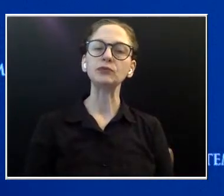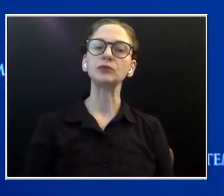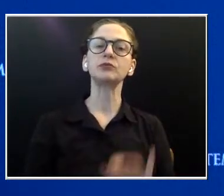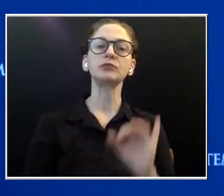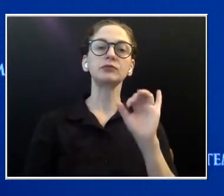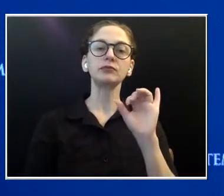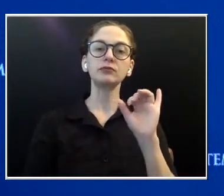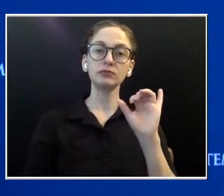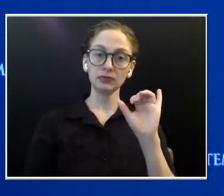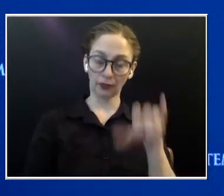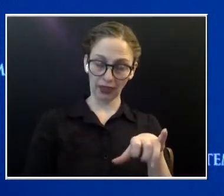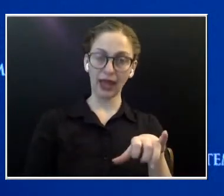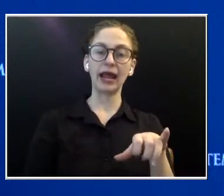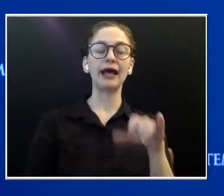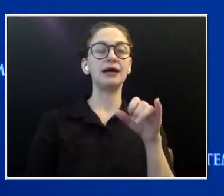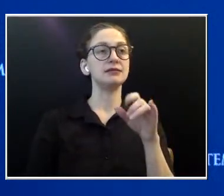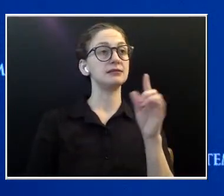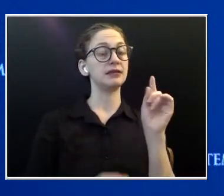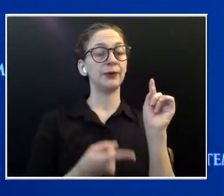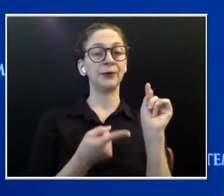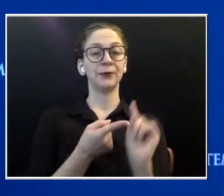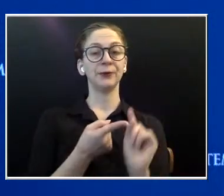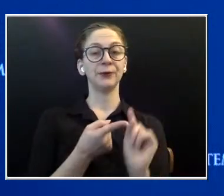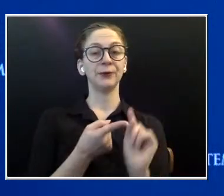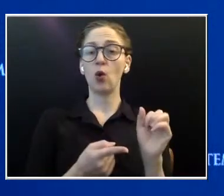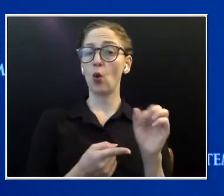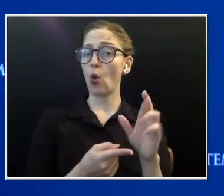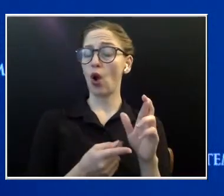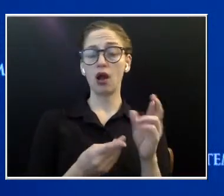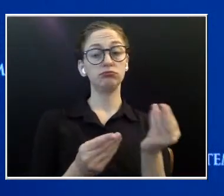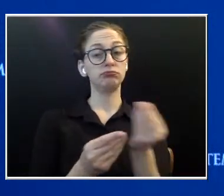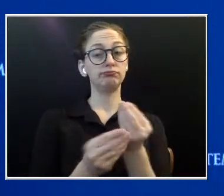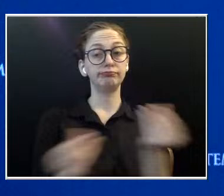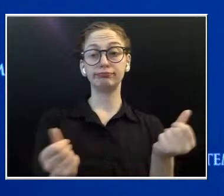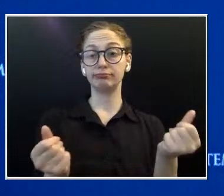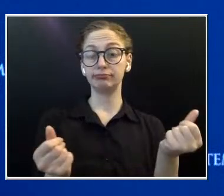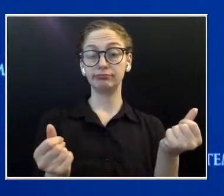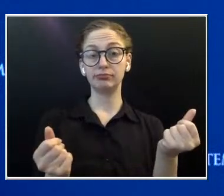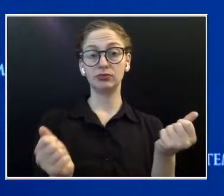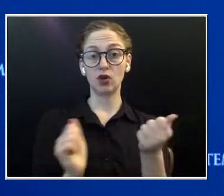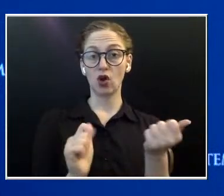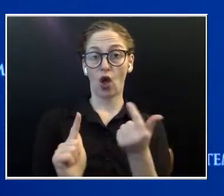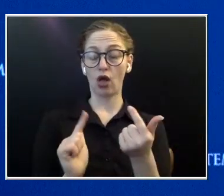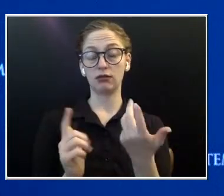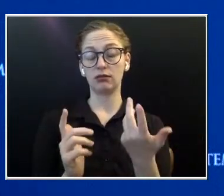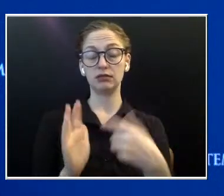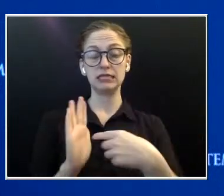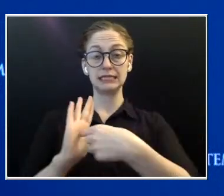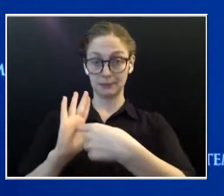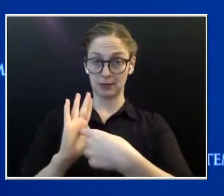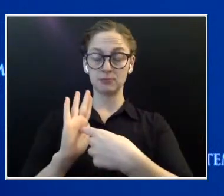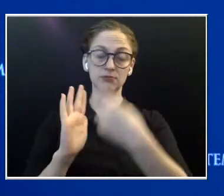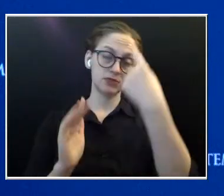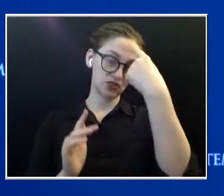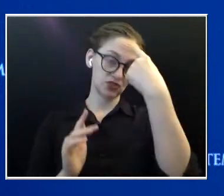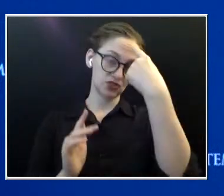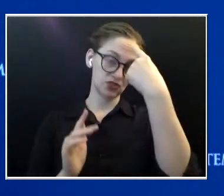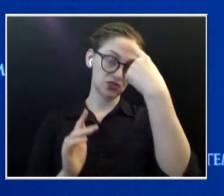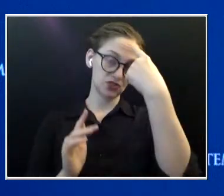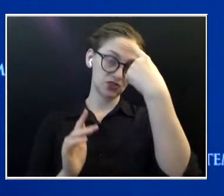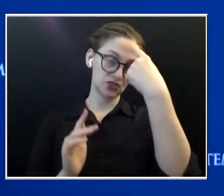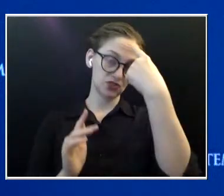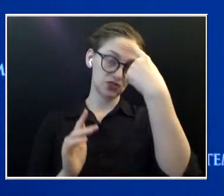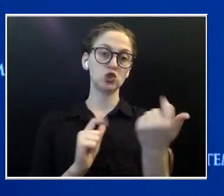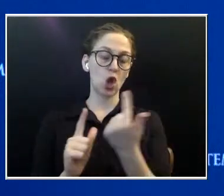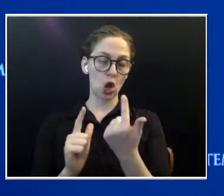mitigated or completely alleviated for the overwhelming majority of patients also the symptoms, the veno-occlusive crises that these